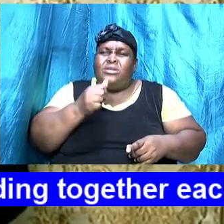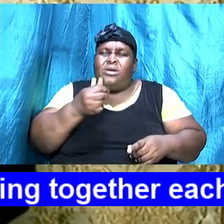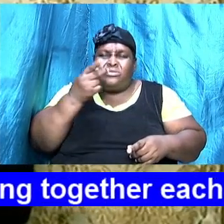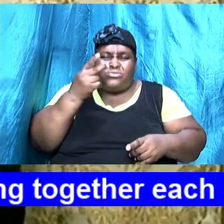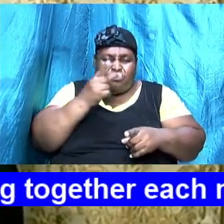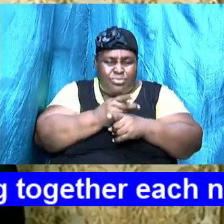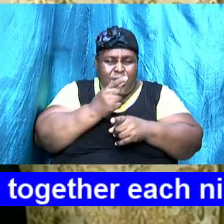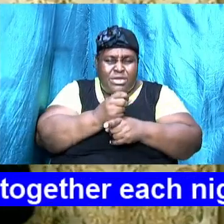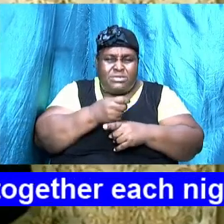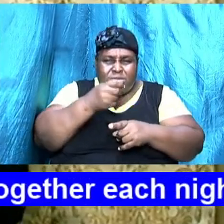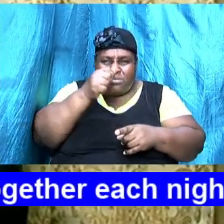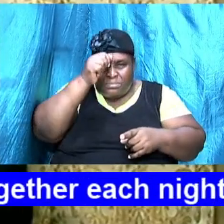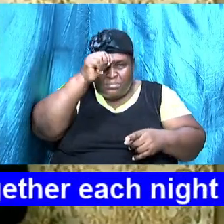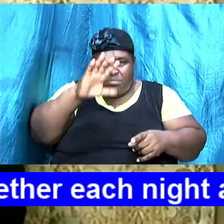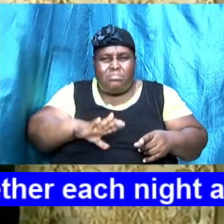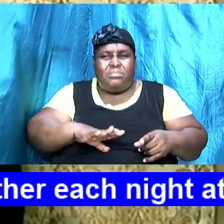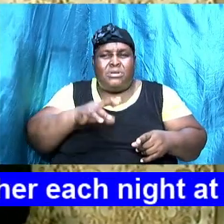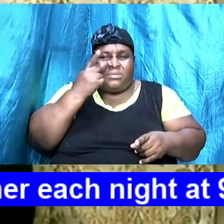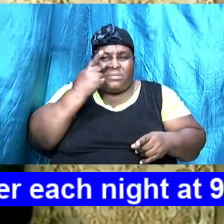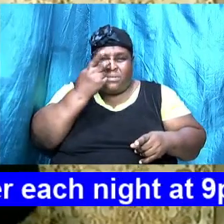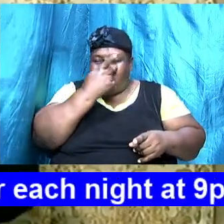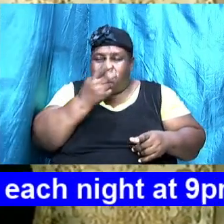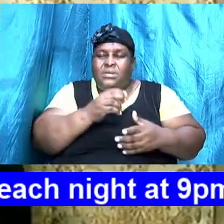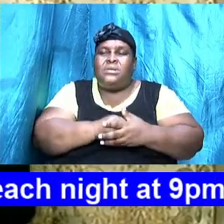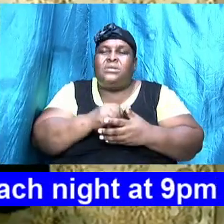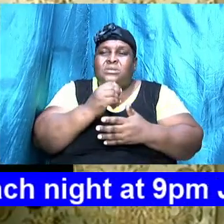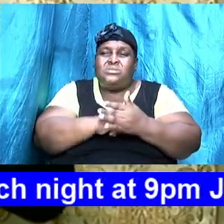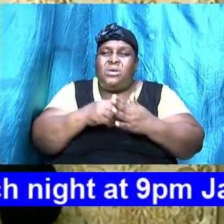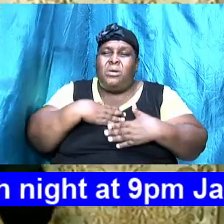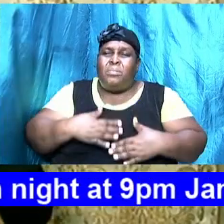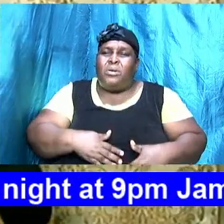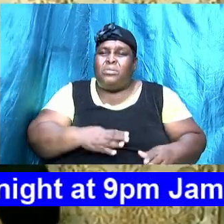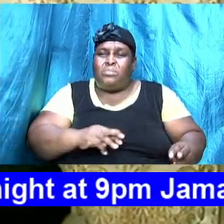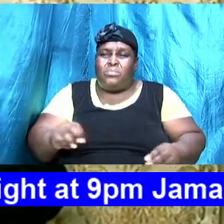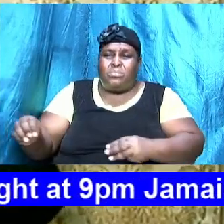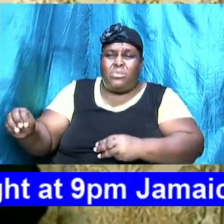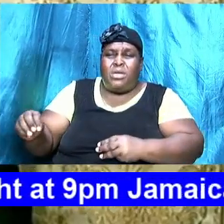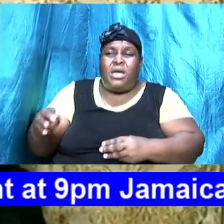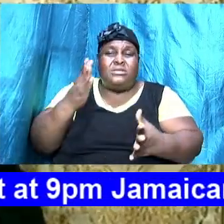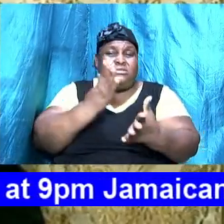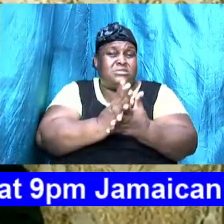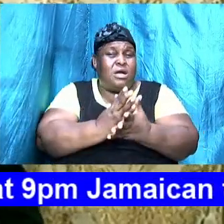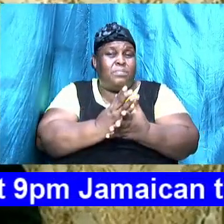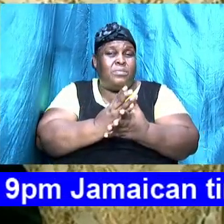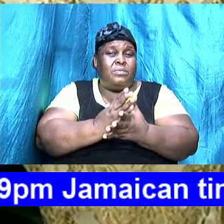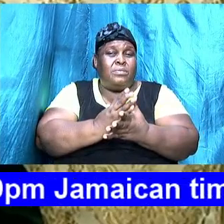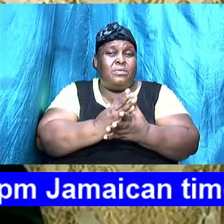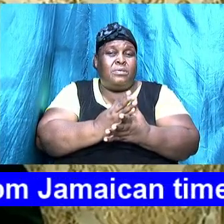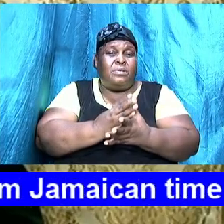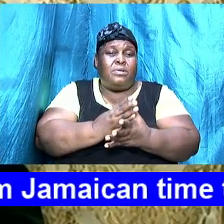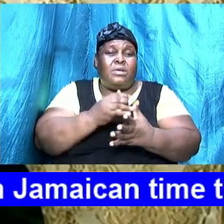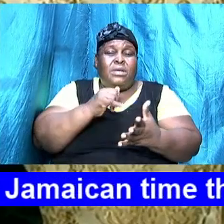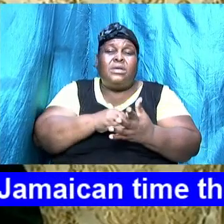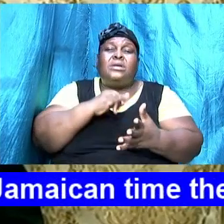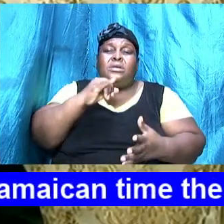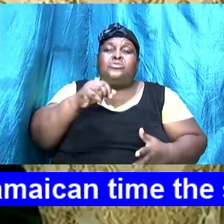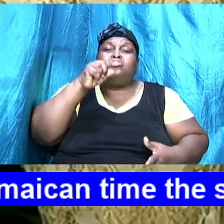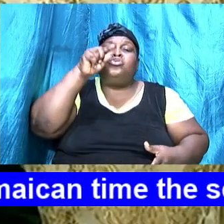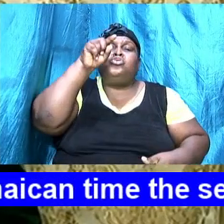to make a move and to take a step to make that happening, no, It is you,